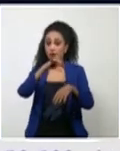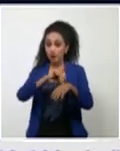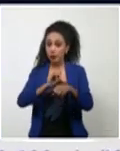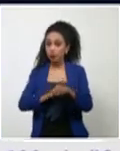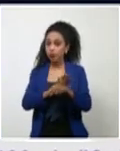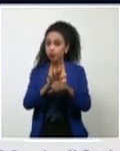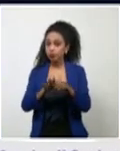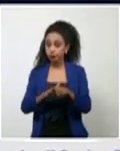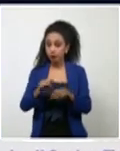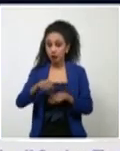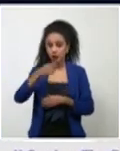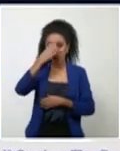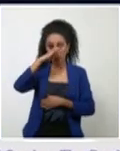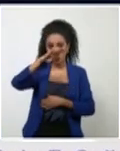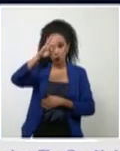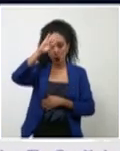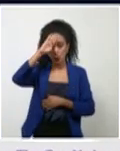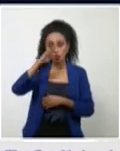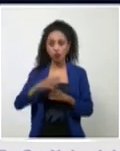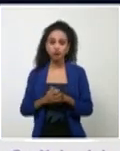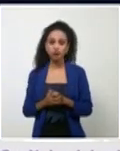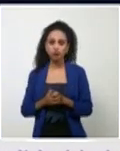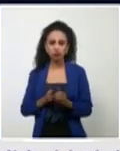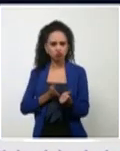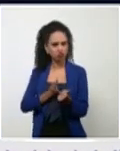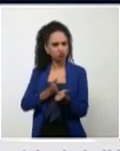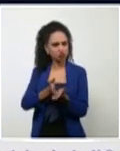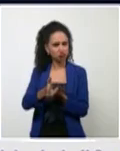1,941 patients diagnosed in our country,